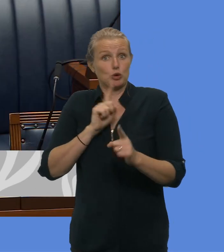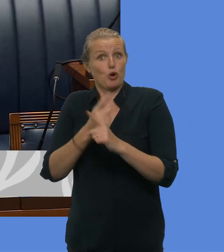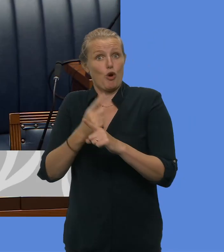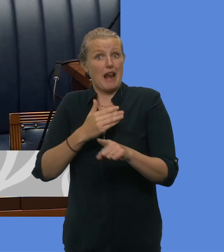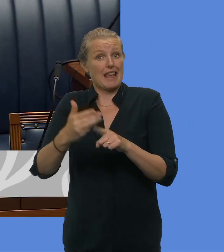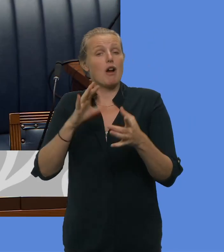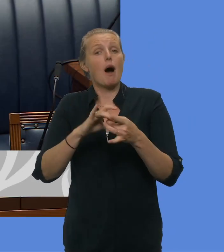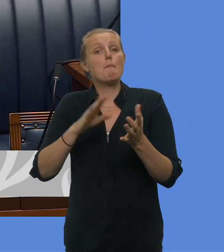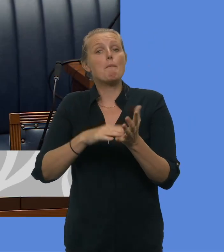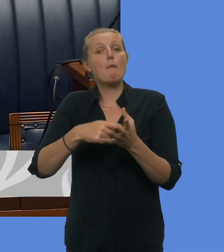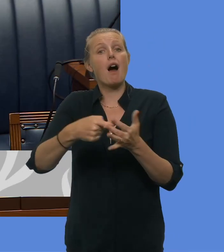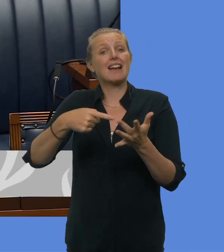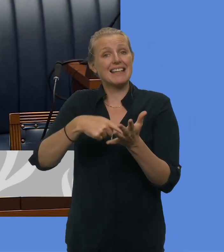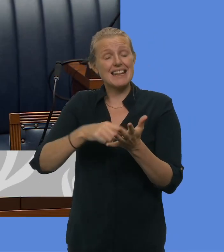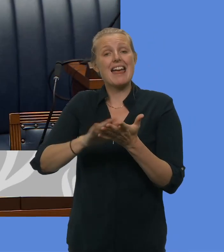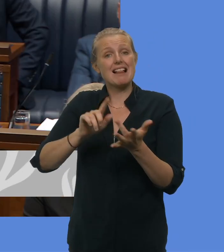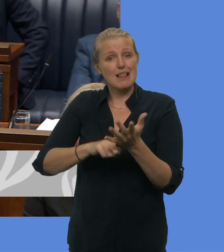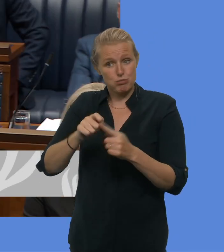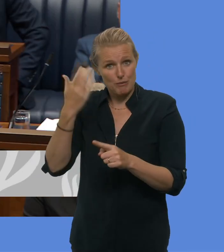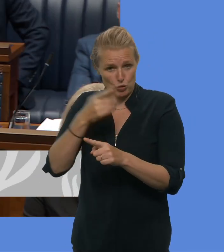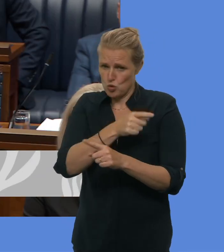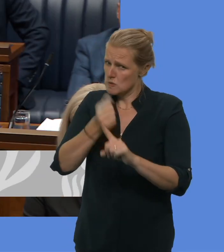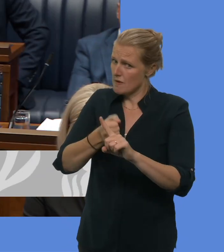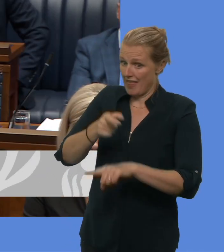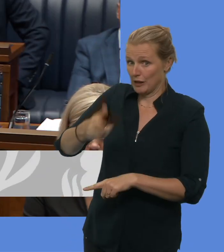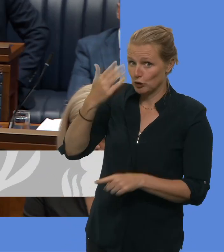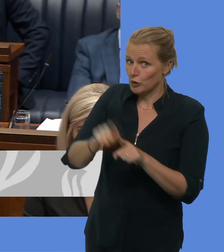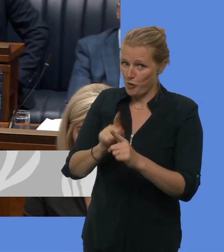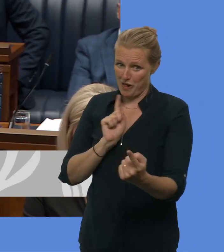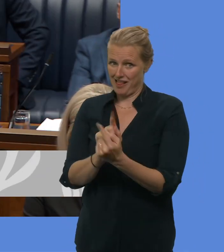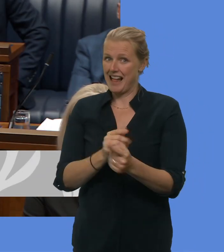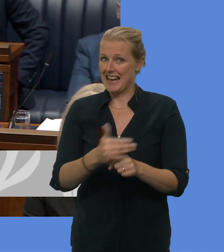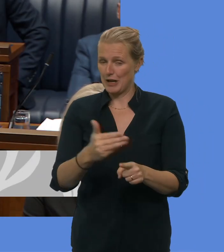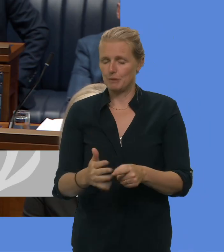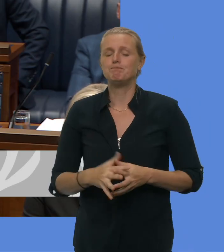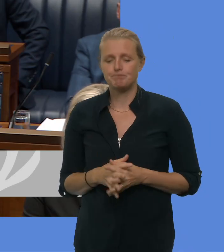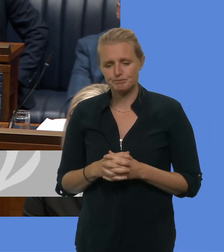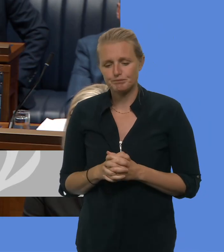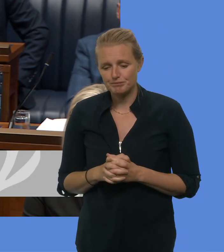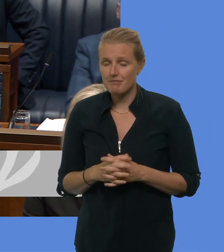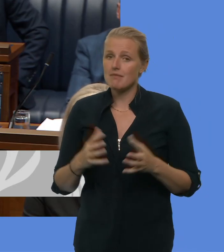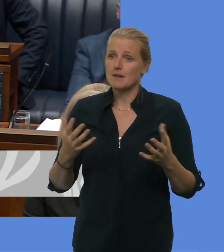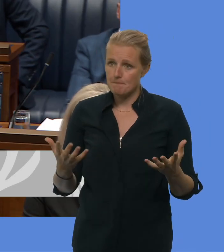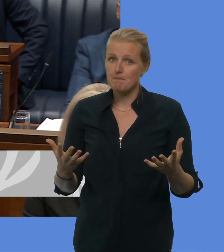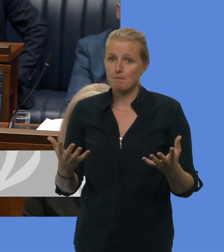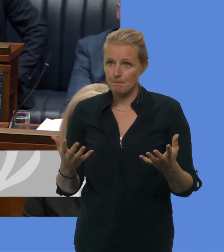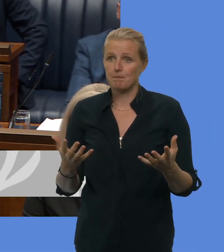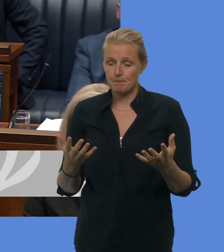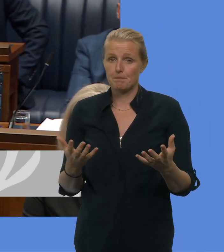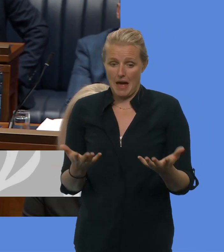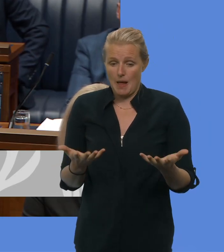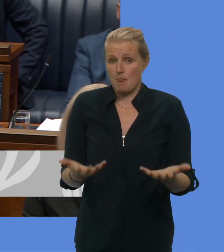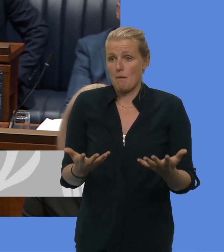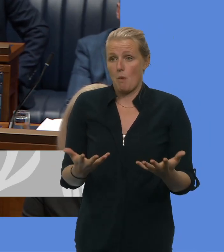been an advocate for work and support with that particular school. Obviously, it is progress that we're moving towards